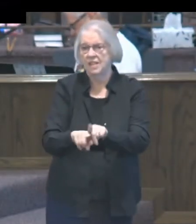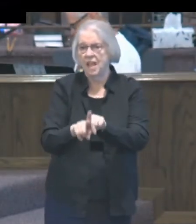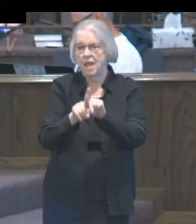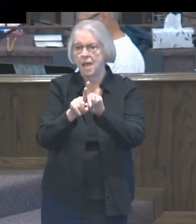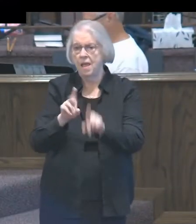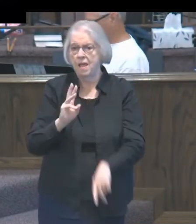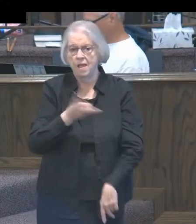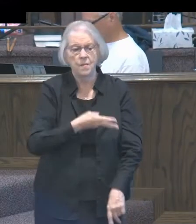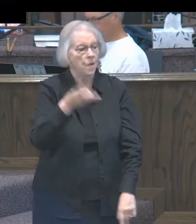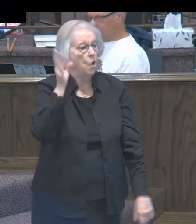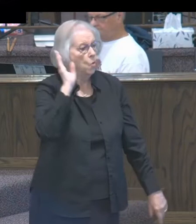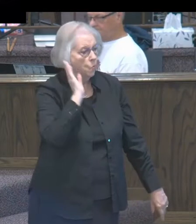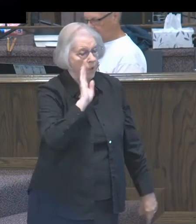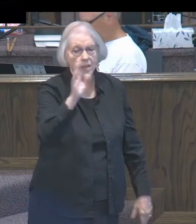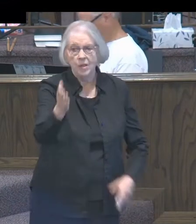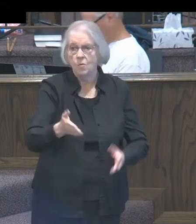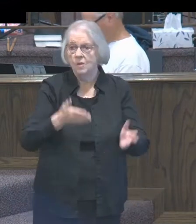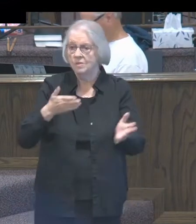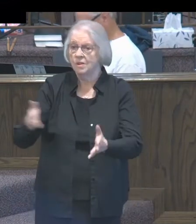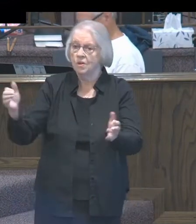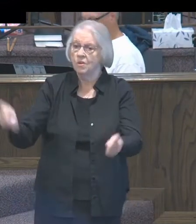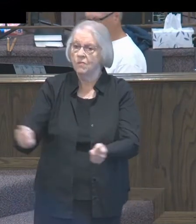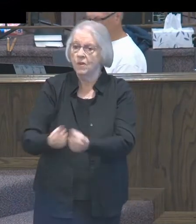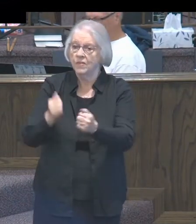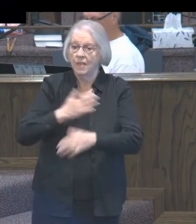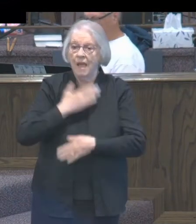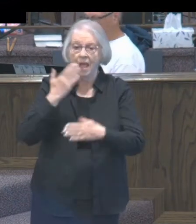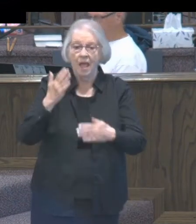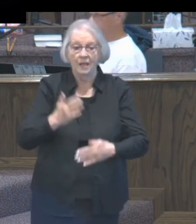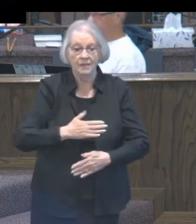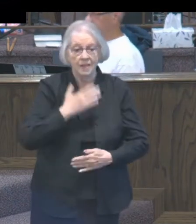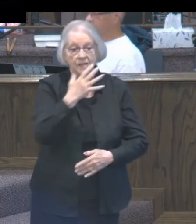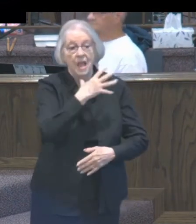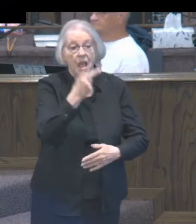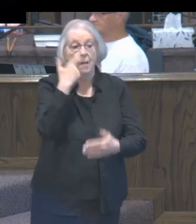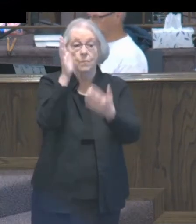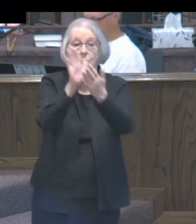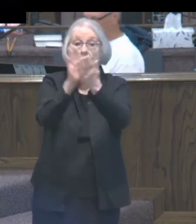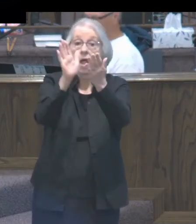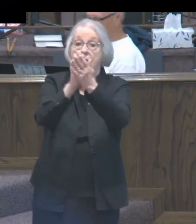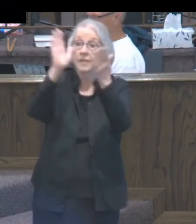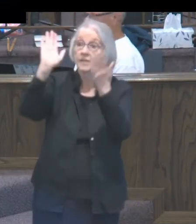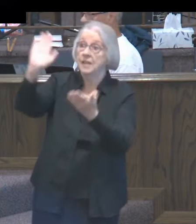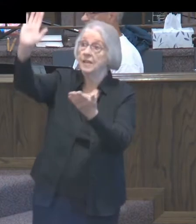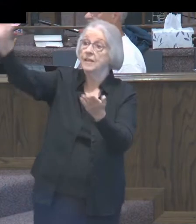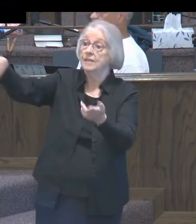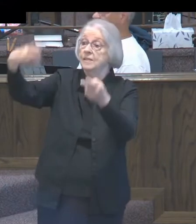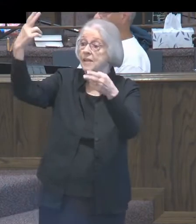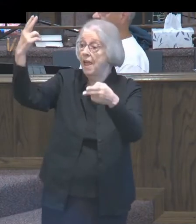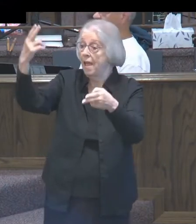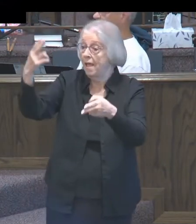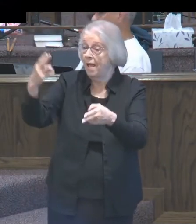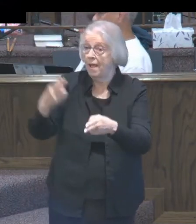hearts the same. We will serve with gladness and praise